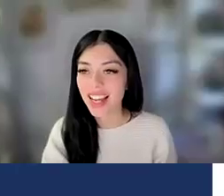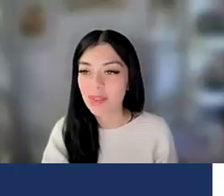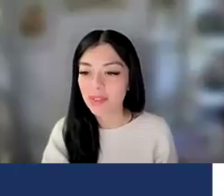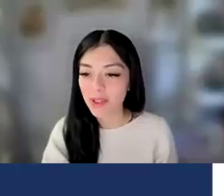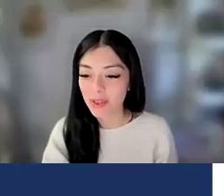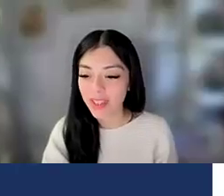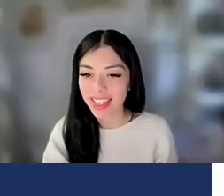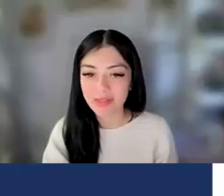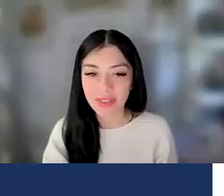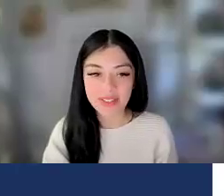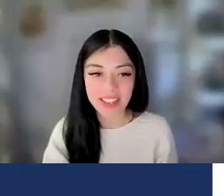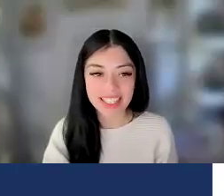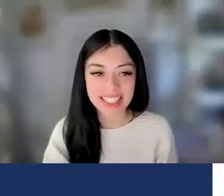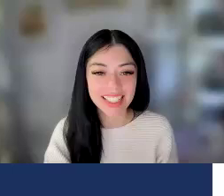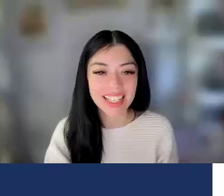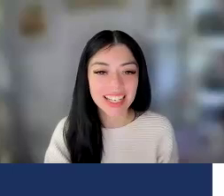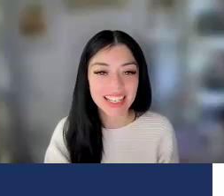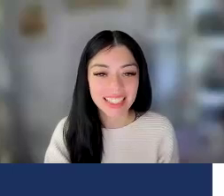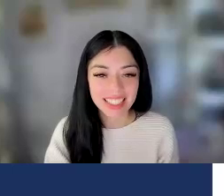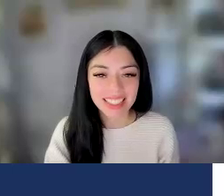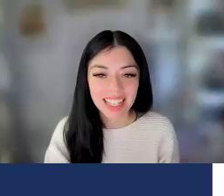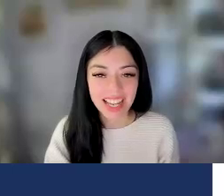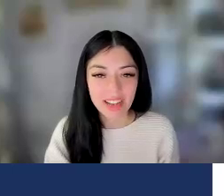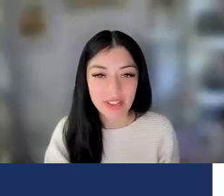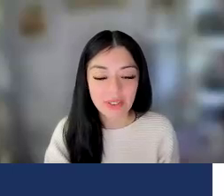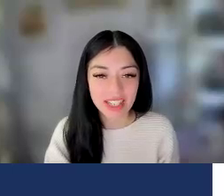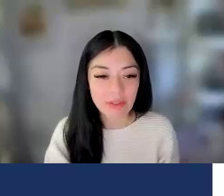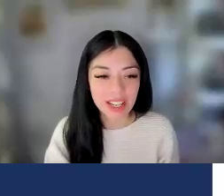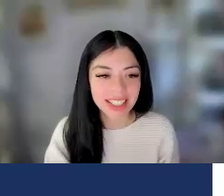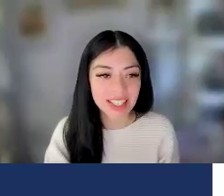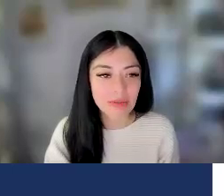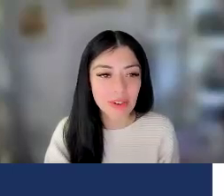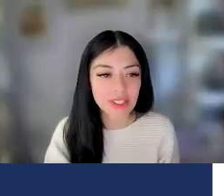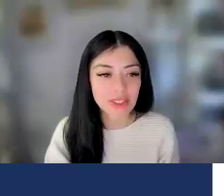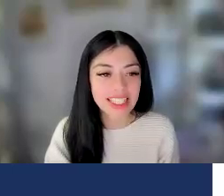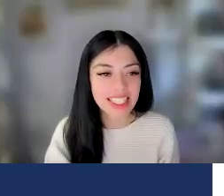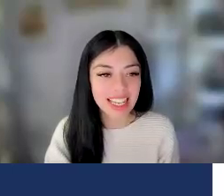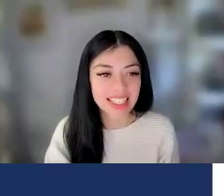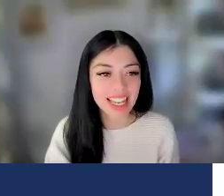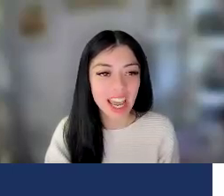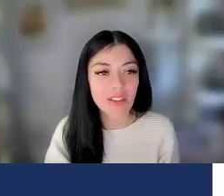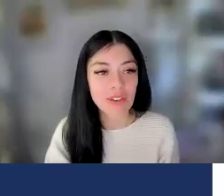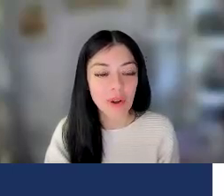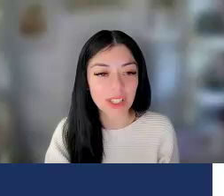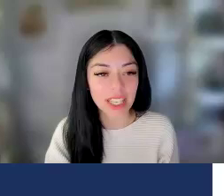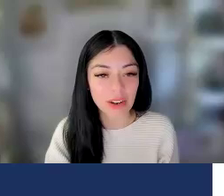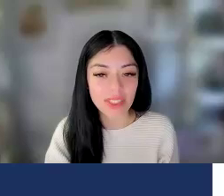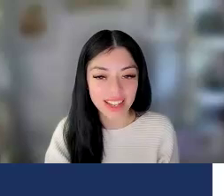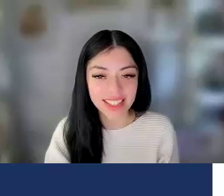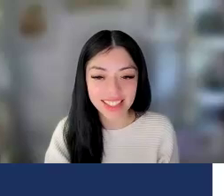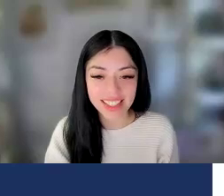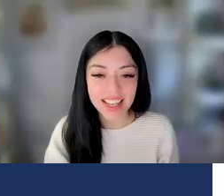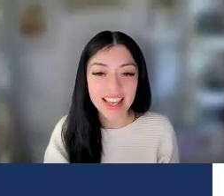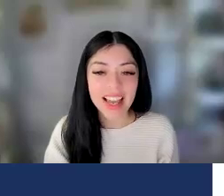Little slide before we begin. Perfect. Hi, everyone. Welcome. We're so excited to have you all here